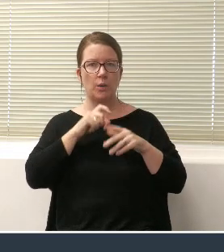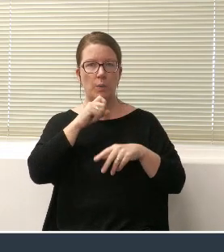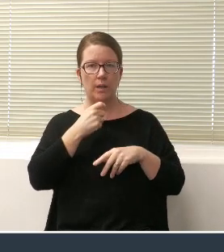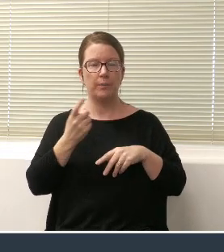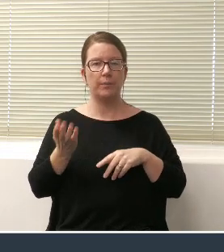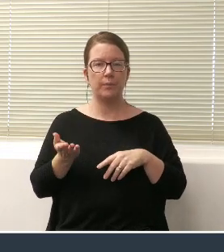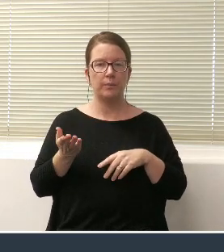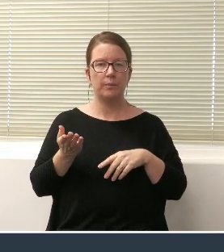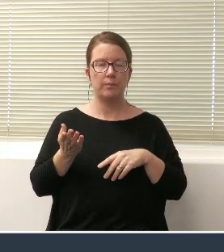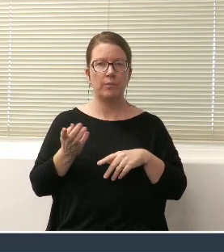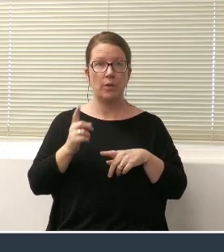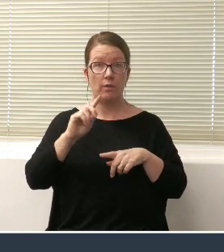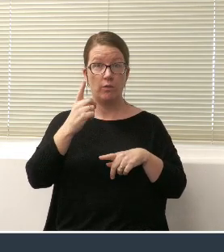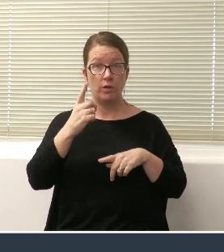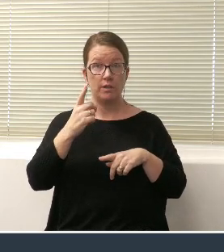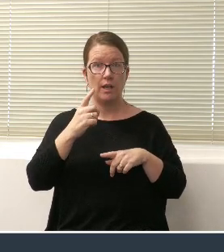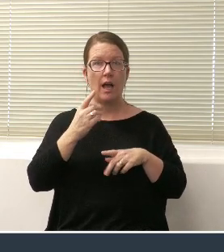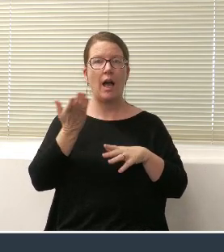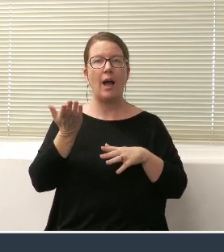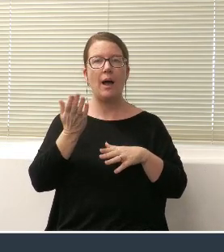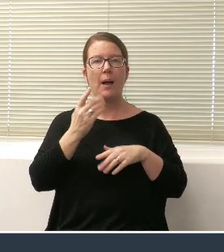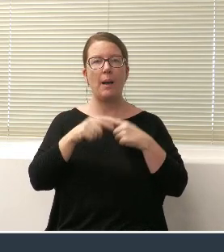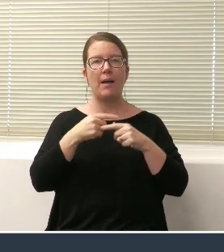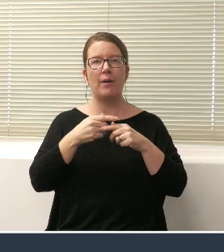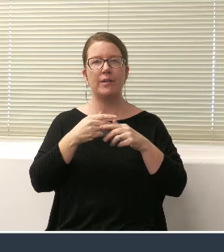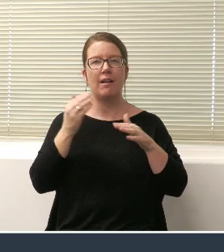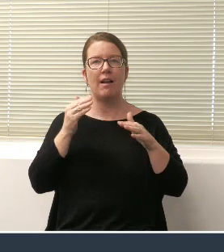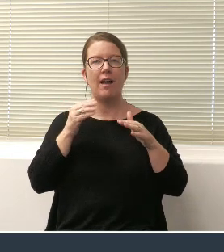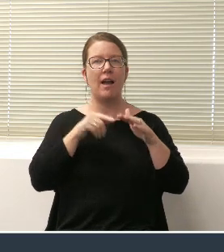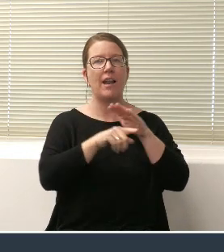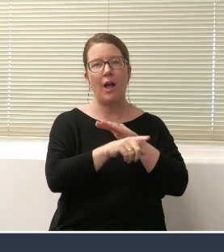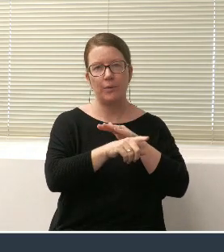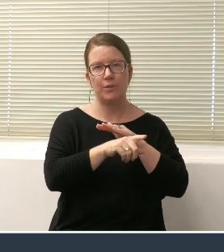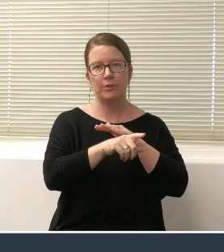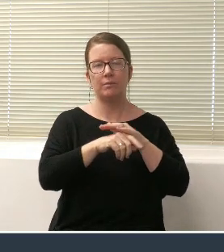The first one is about ease in out. The